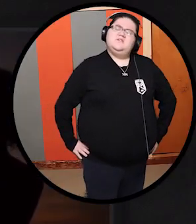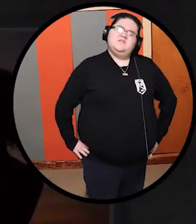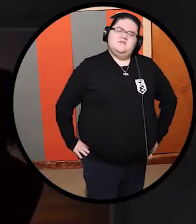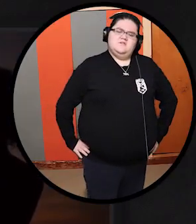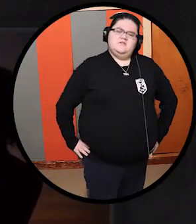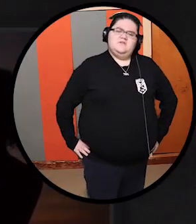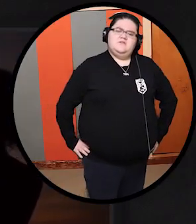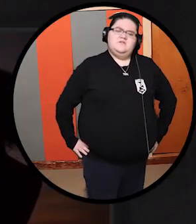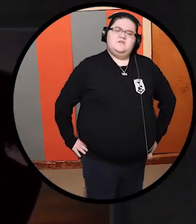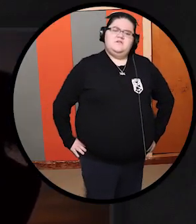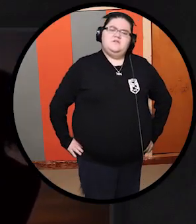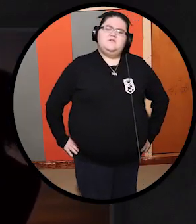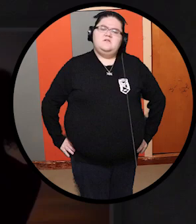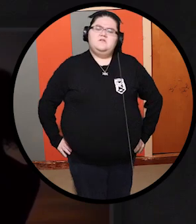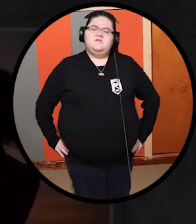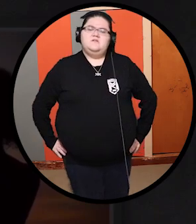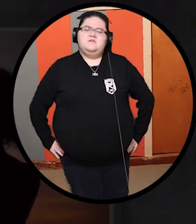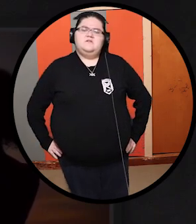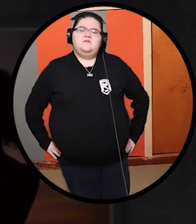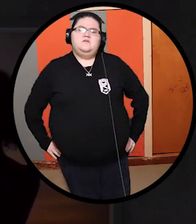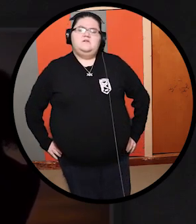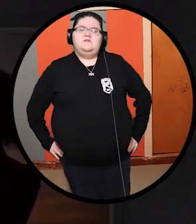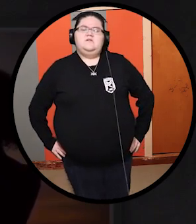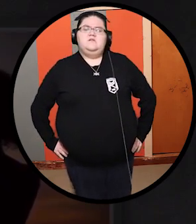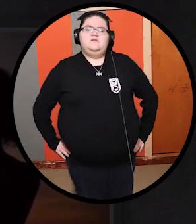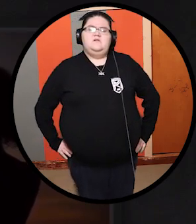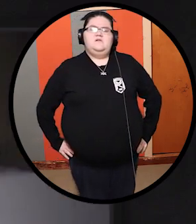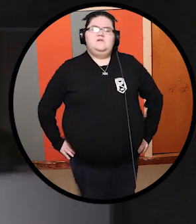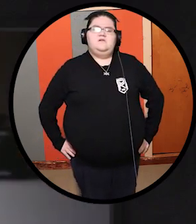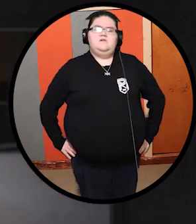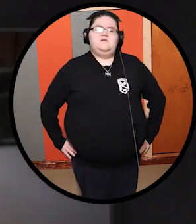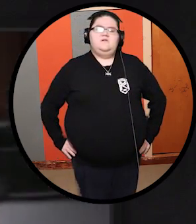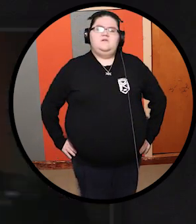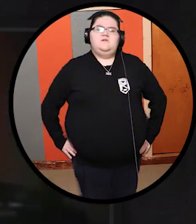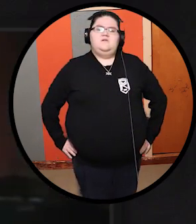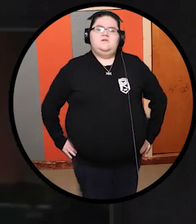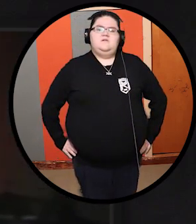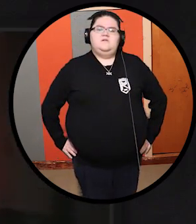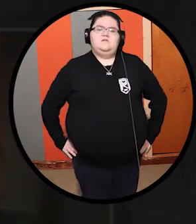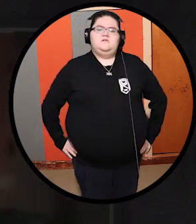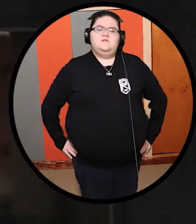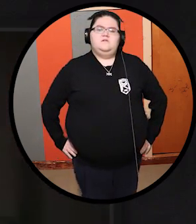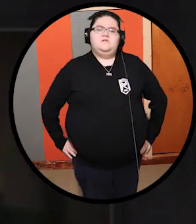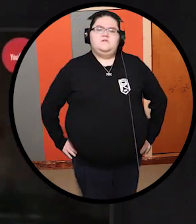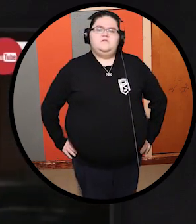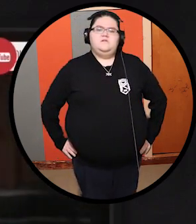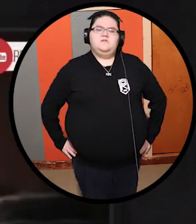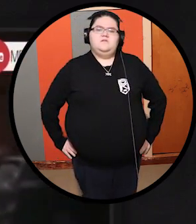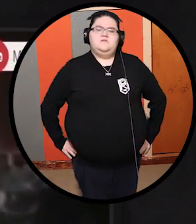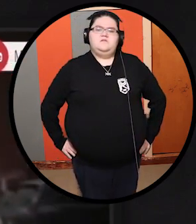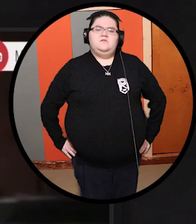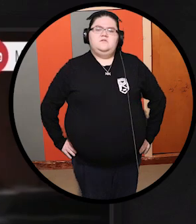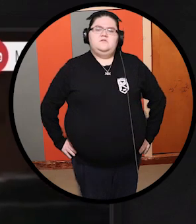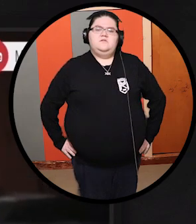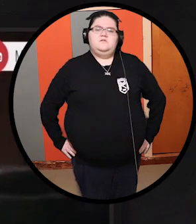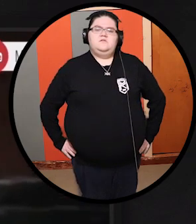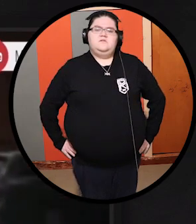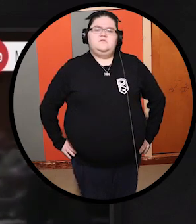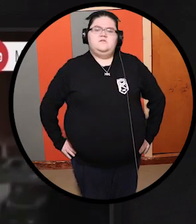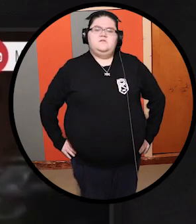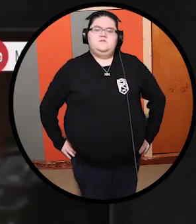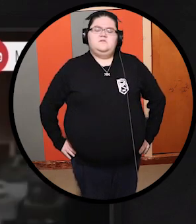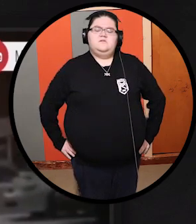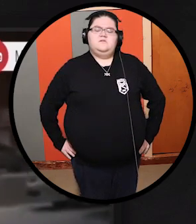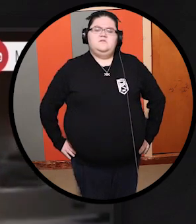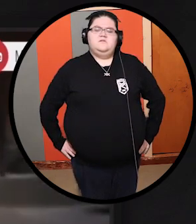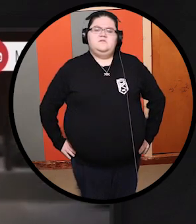more, many of them filmed these bizarre auditory encounters. 2012, that's end of the year. A video posted to the YouTube channel Mr. Diabolism shows a